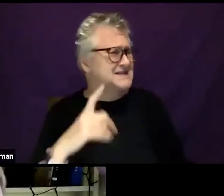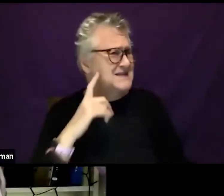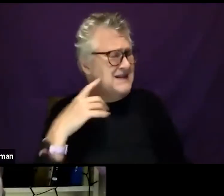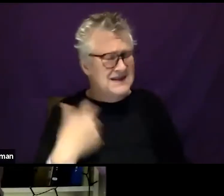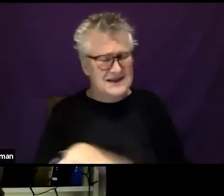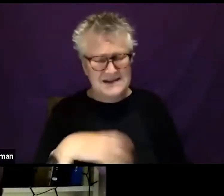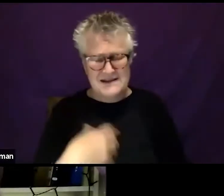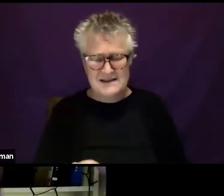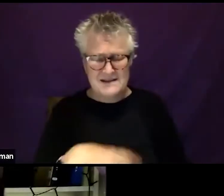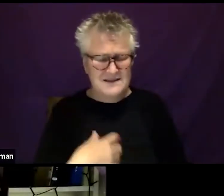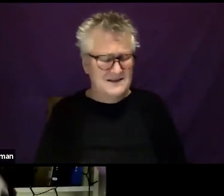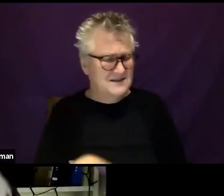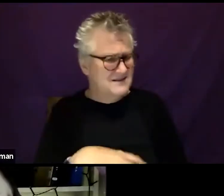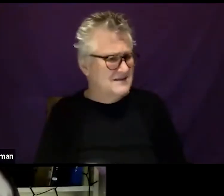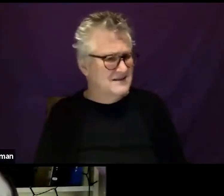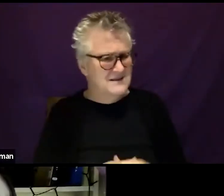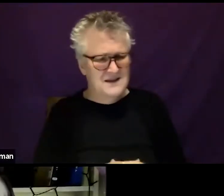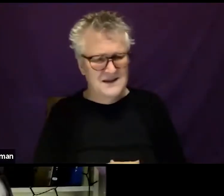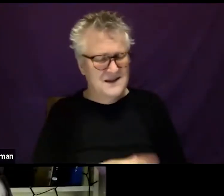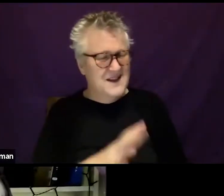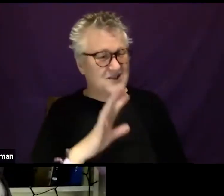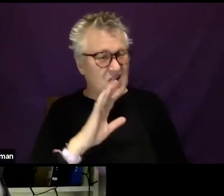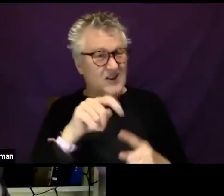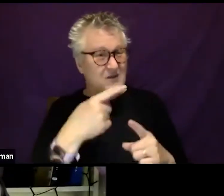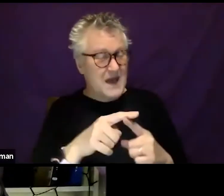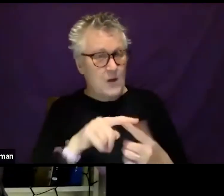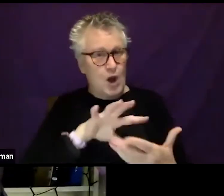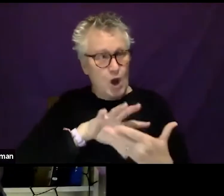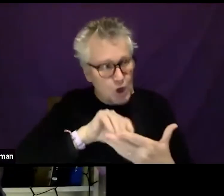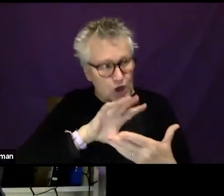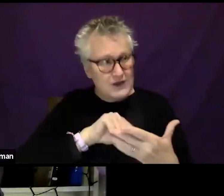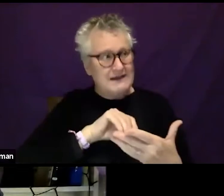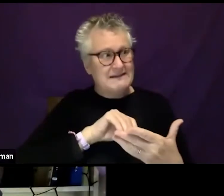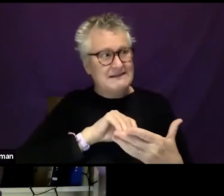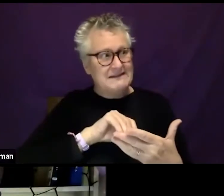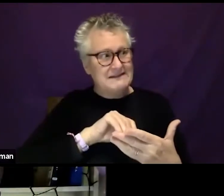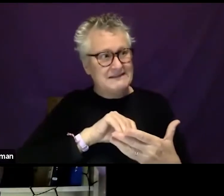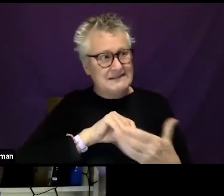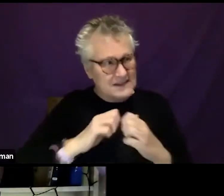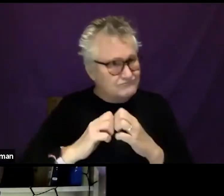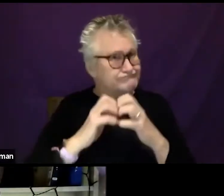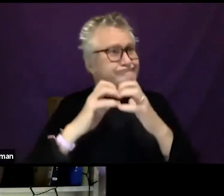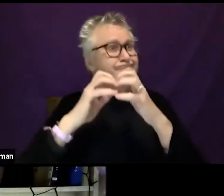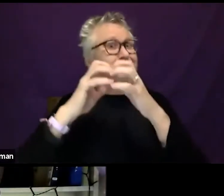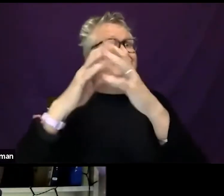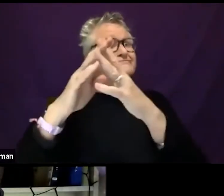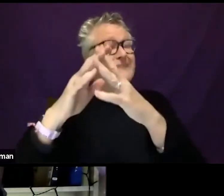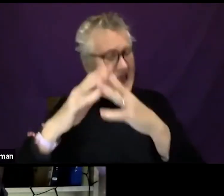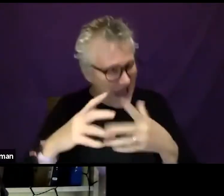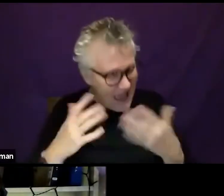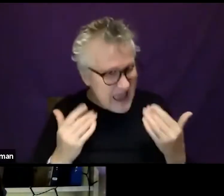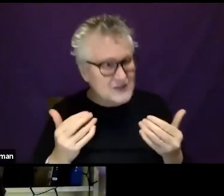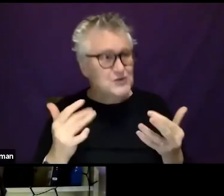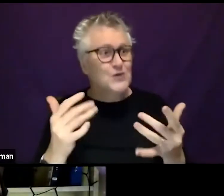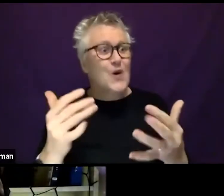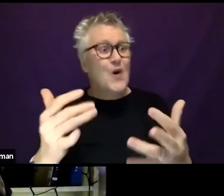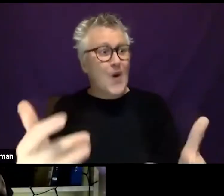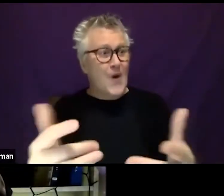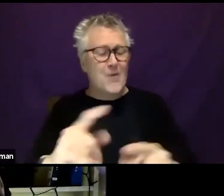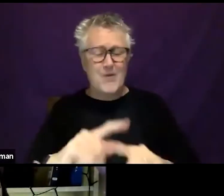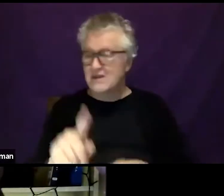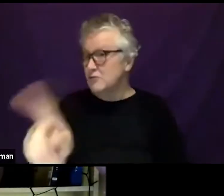collective access as you go. But you're right. I think disabled people have always been on the cutting edge